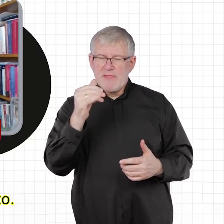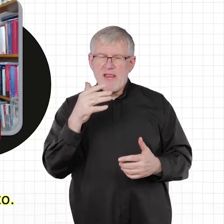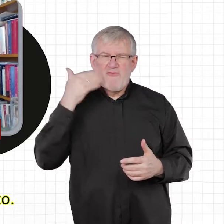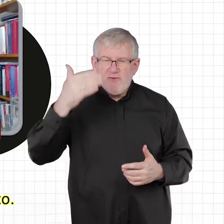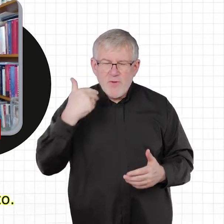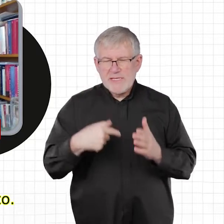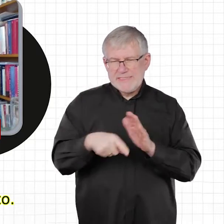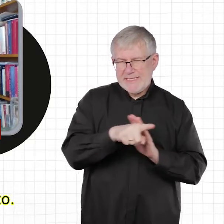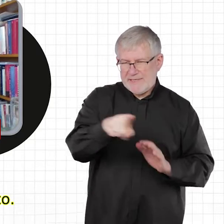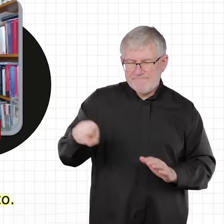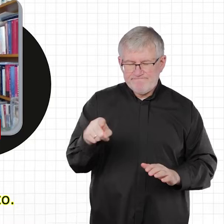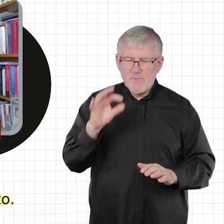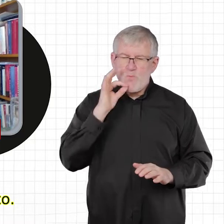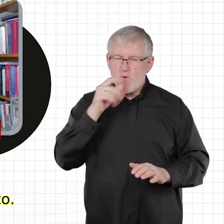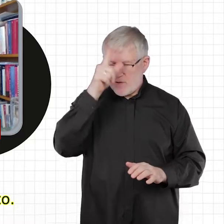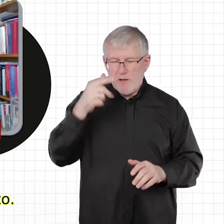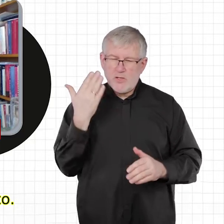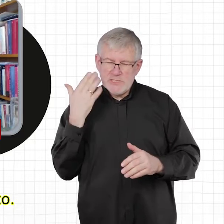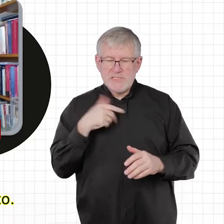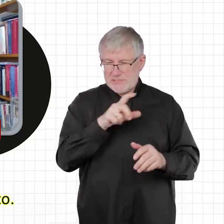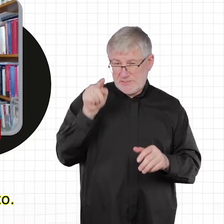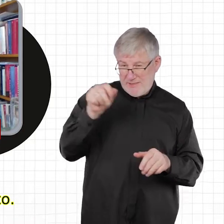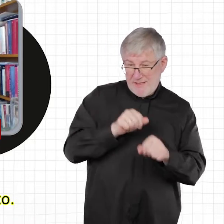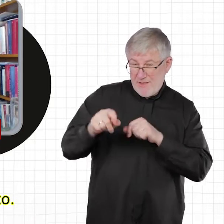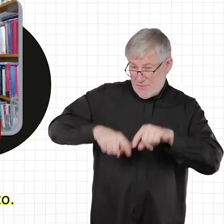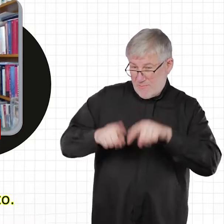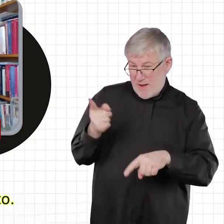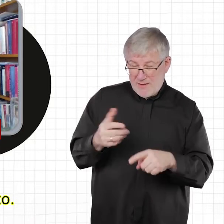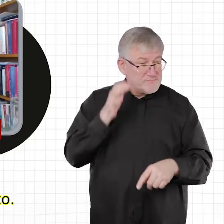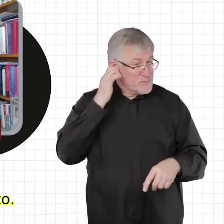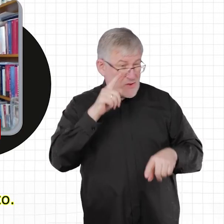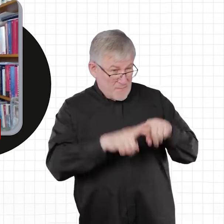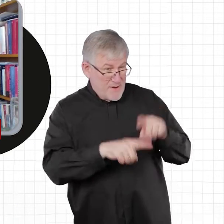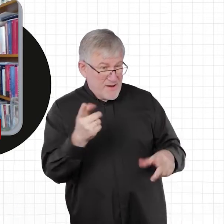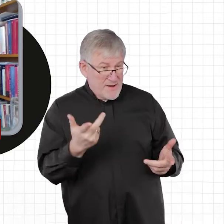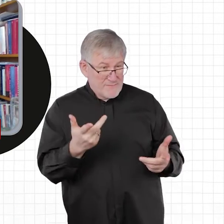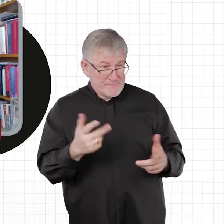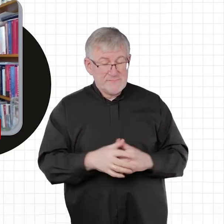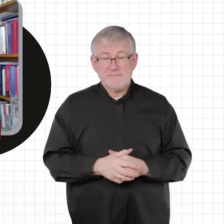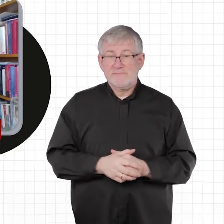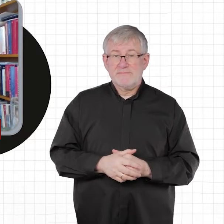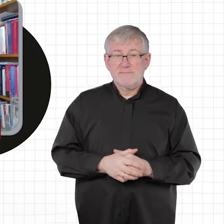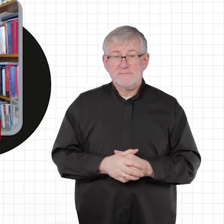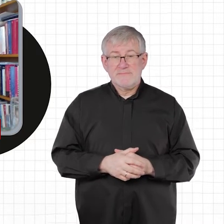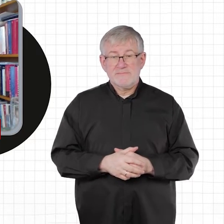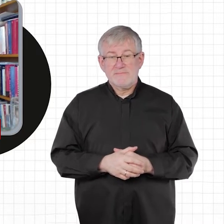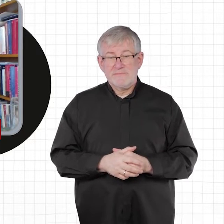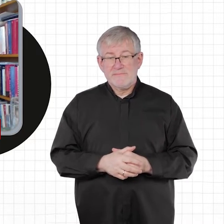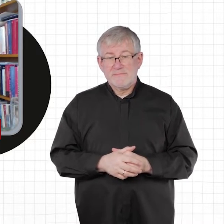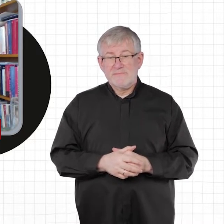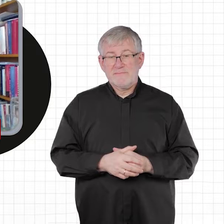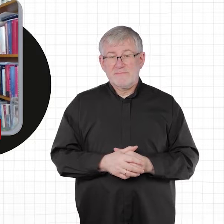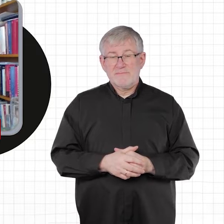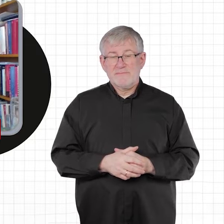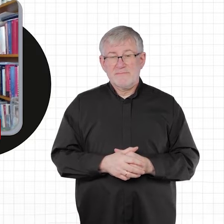like some stereotype, and they put it up and take a picture of it. And in the end of the semester, they